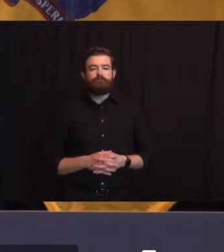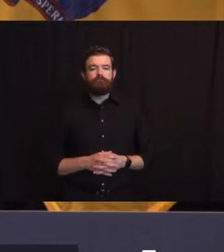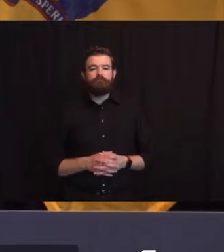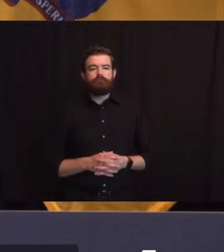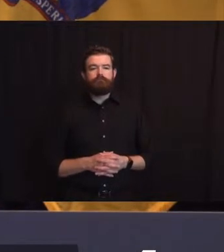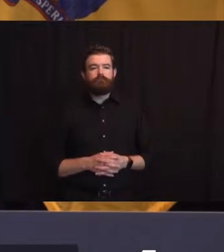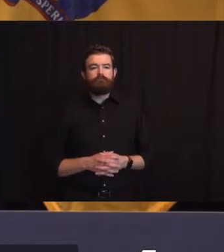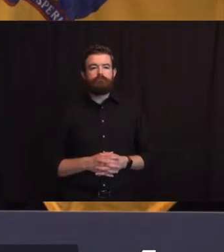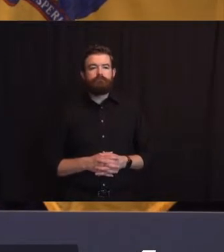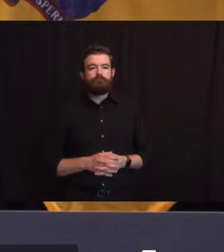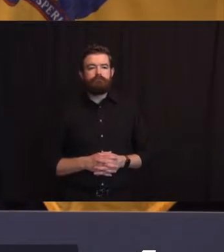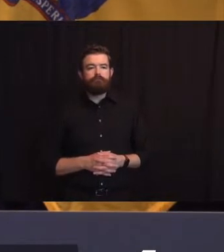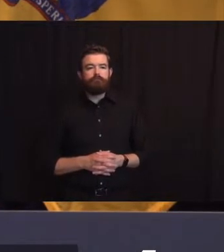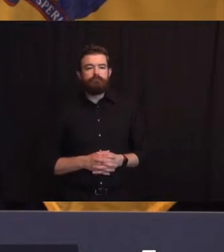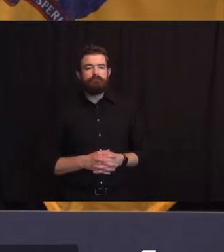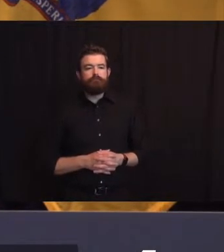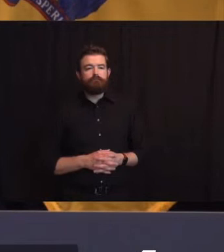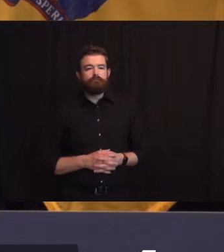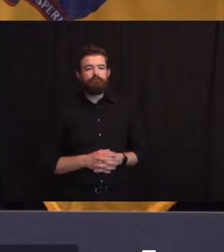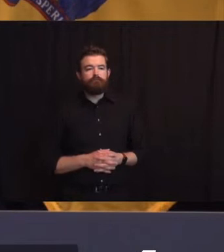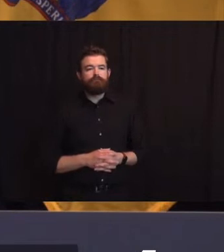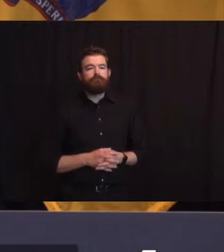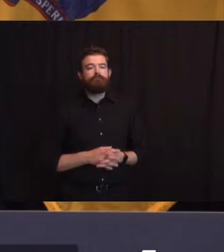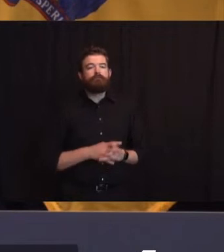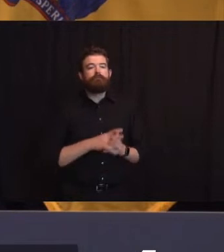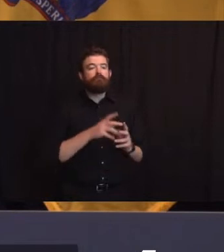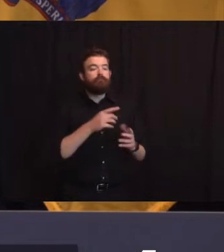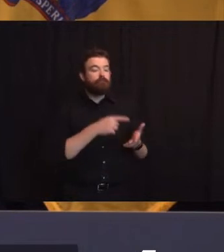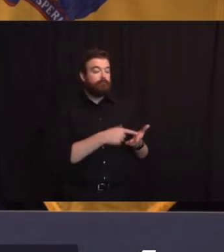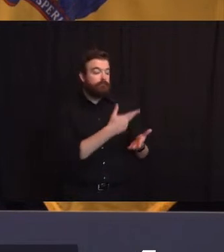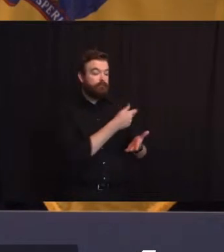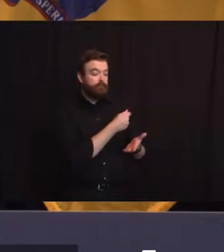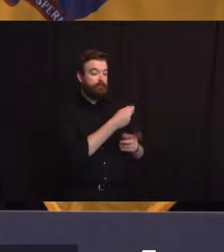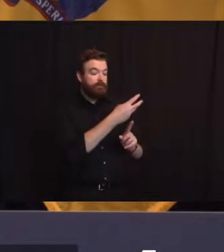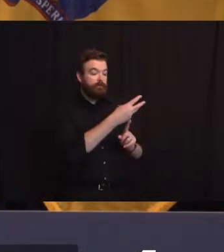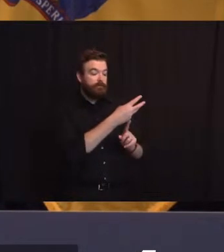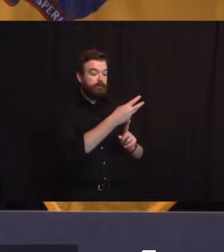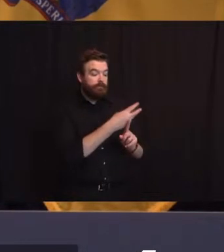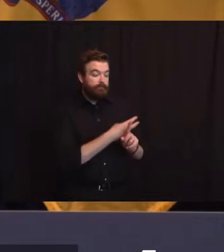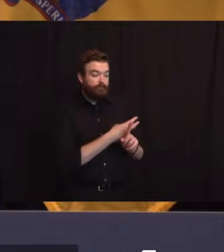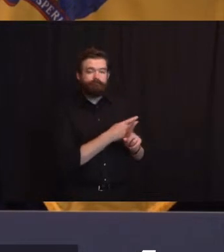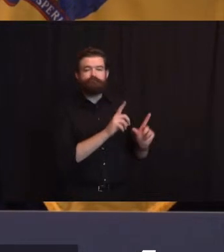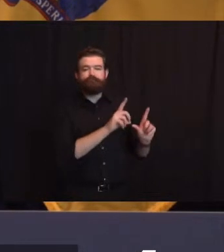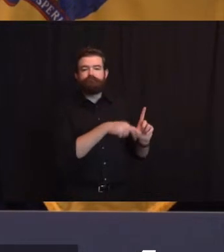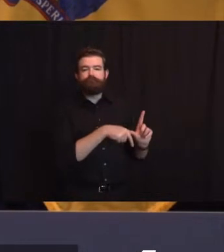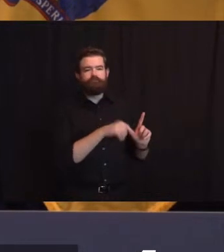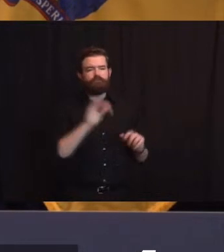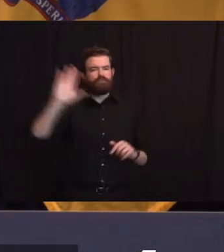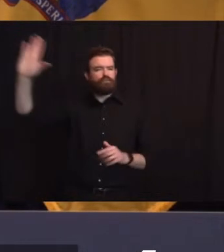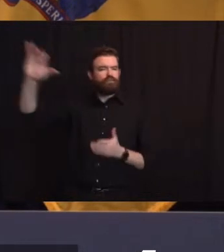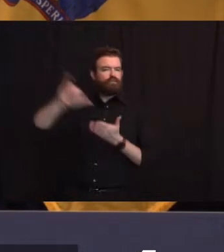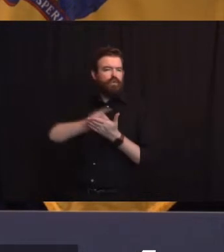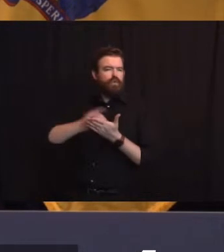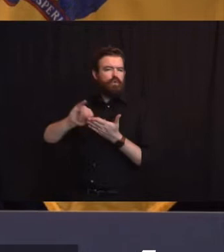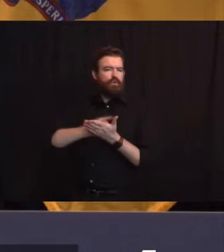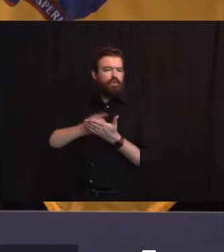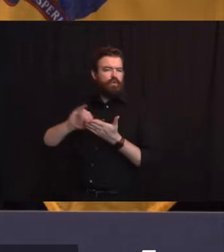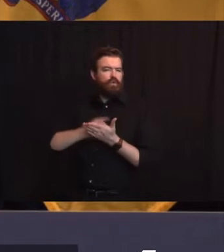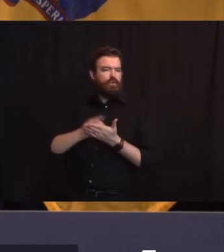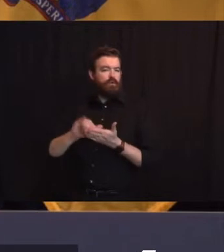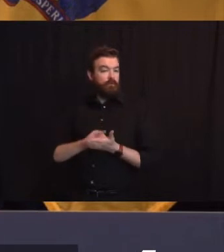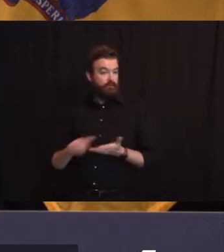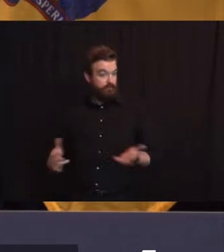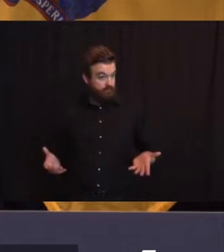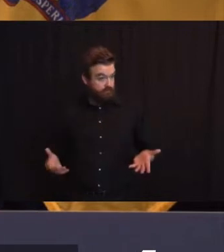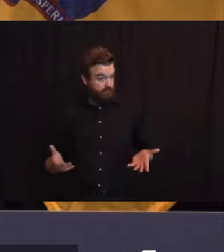that the answer to that question is not known by anyone. In other words, is this a once-a-year flu shot? Is this a once every